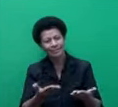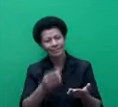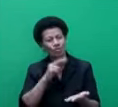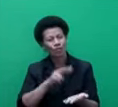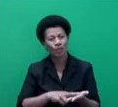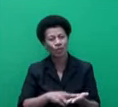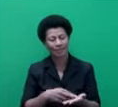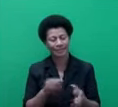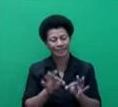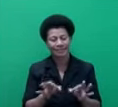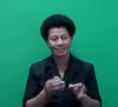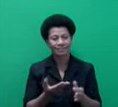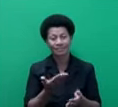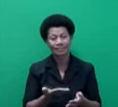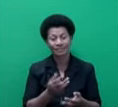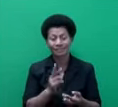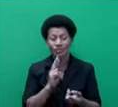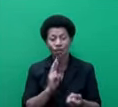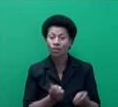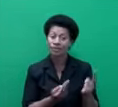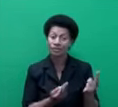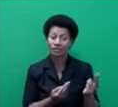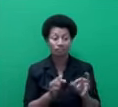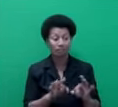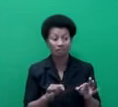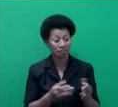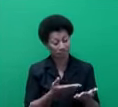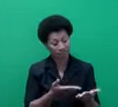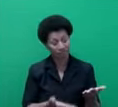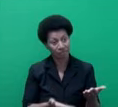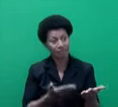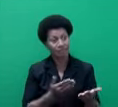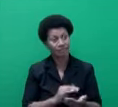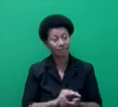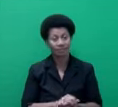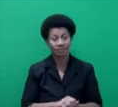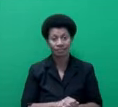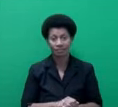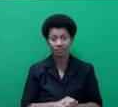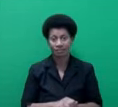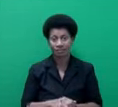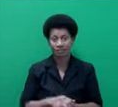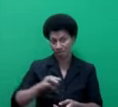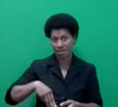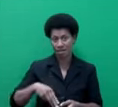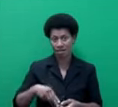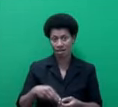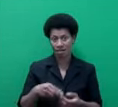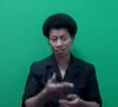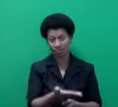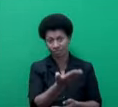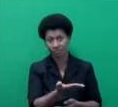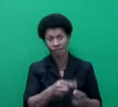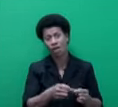Nothing came out. There are no recommendations as such, and there are members of the opposition on this particular